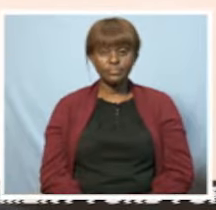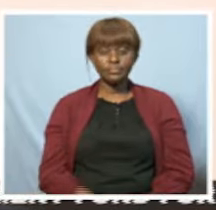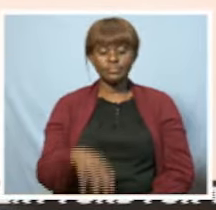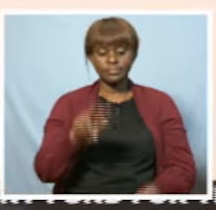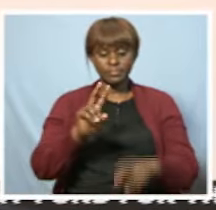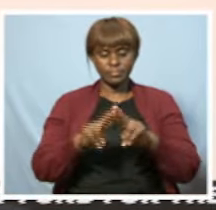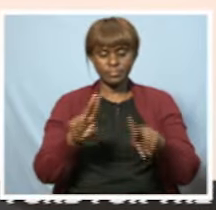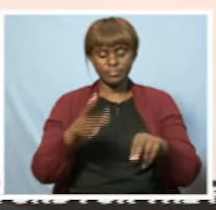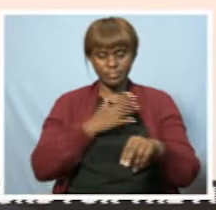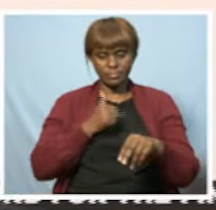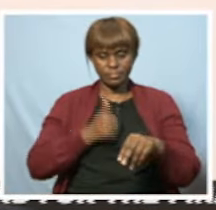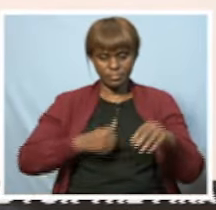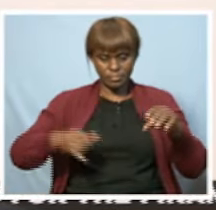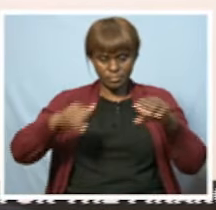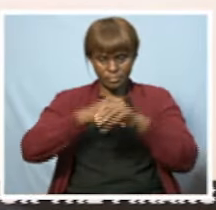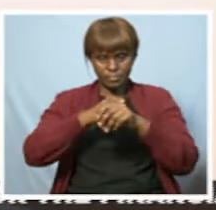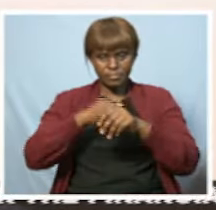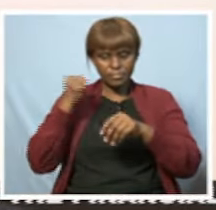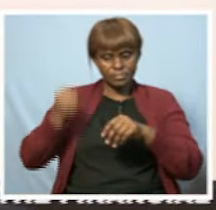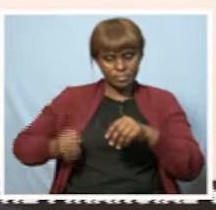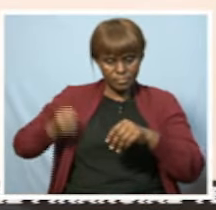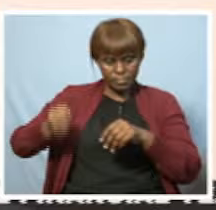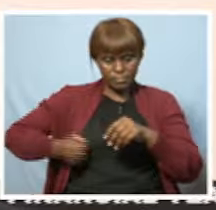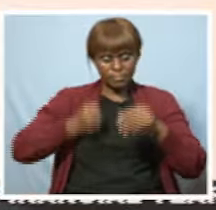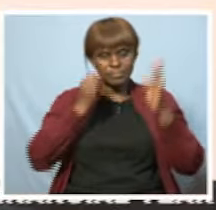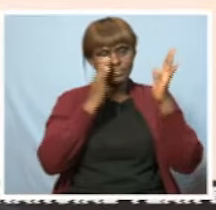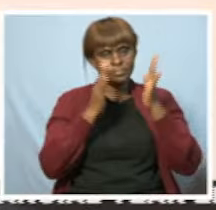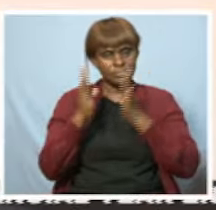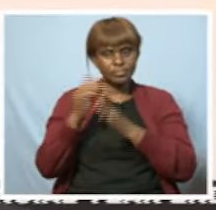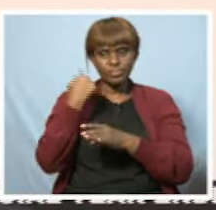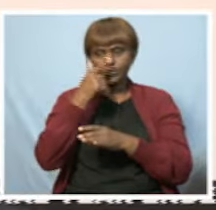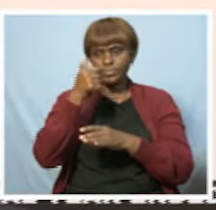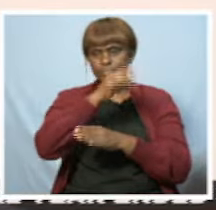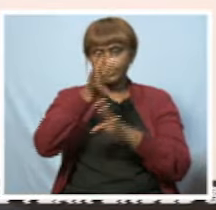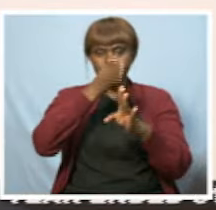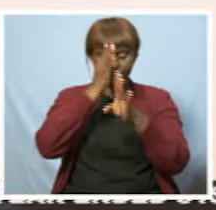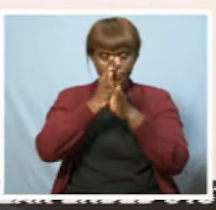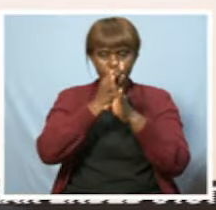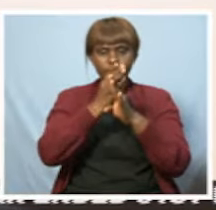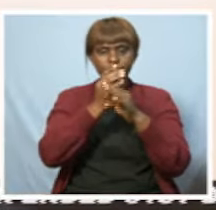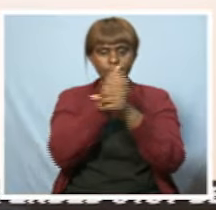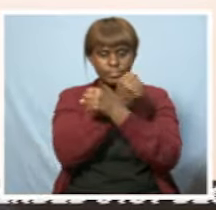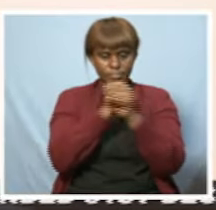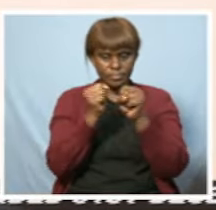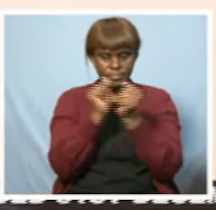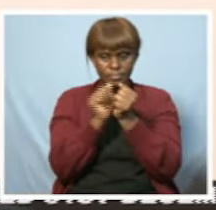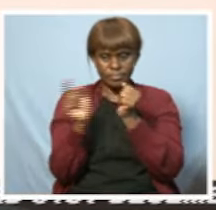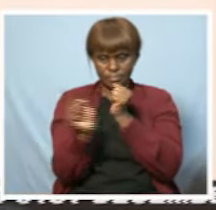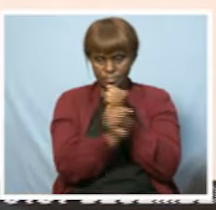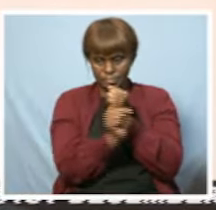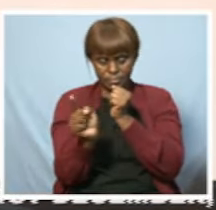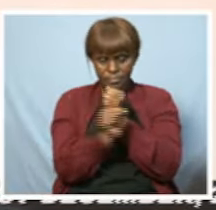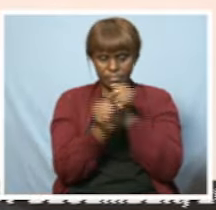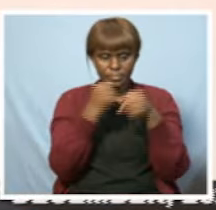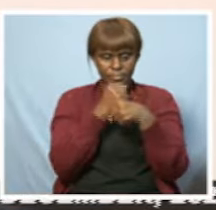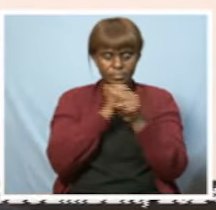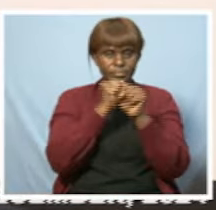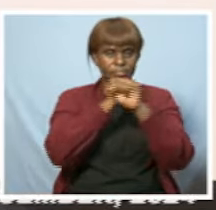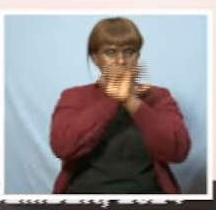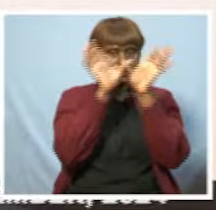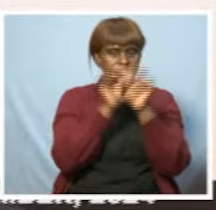Chair, I would like to call upon the chief planner because he's the one who is directly handling those companies to make some